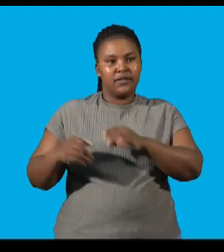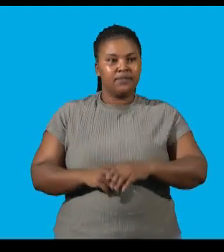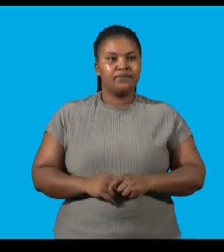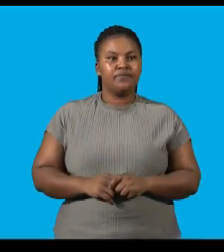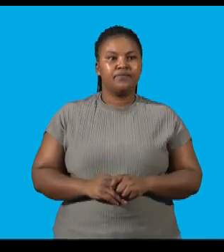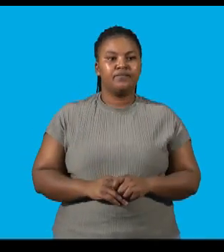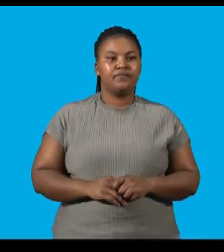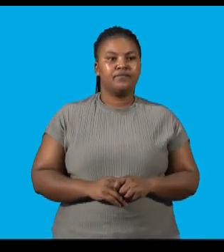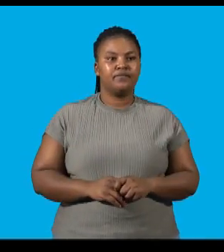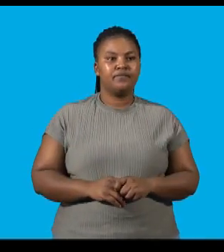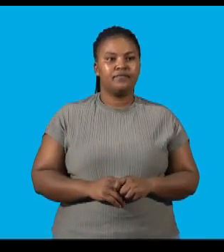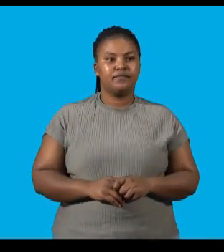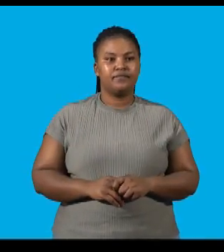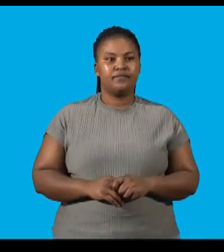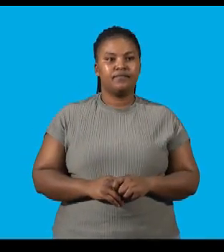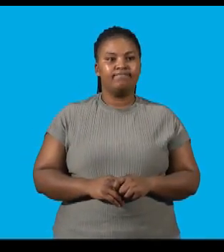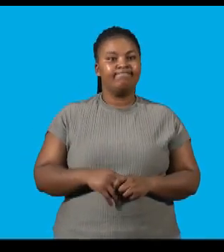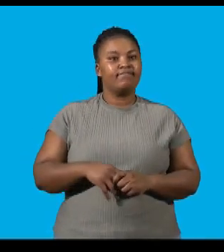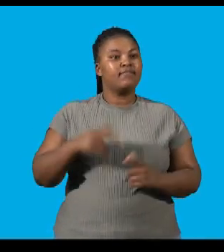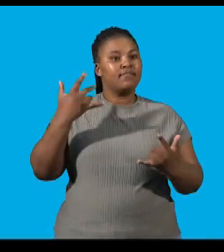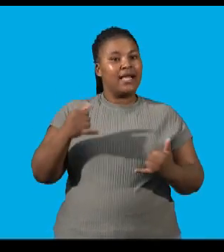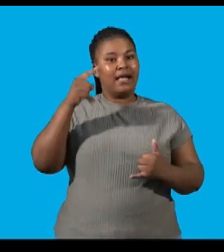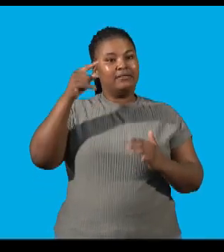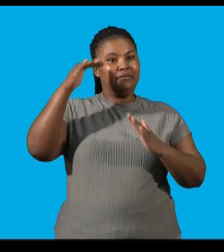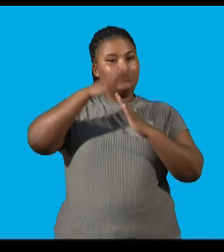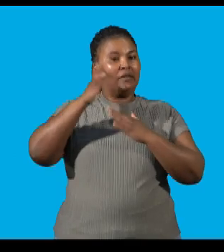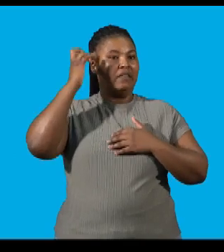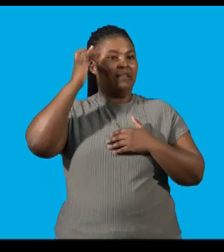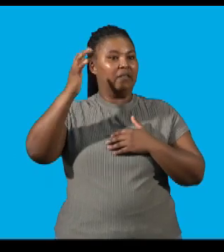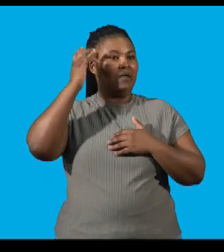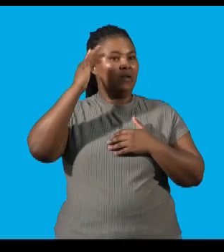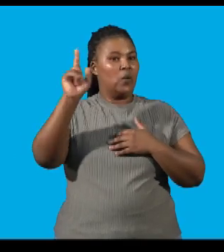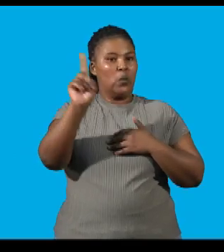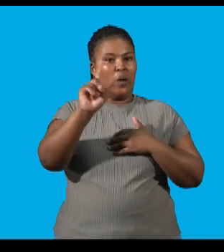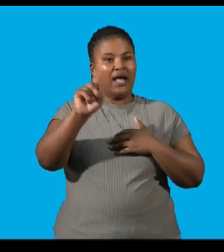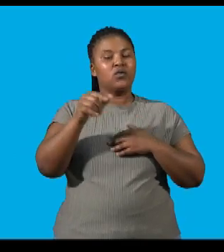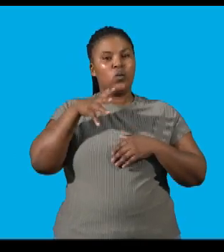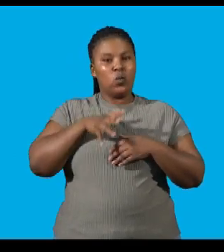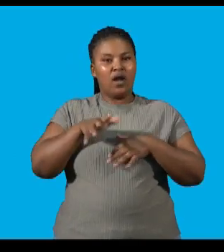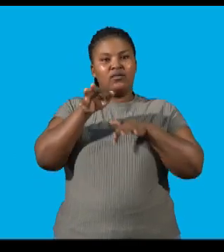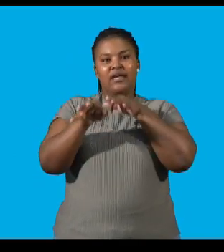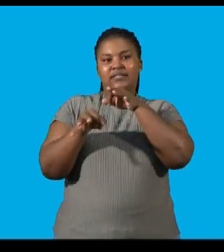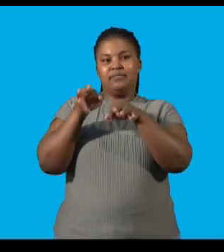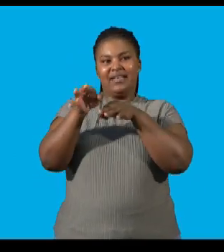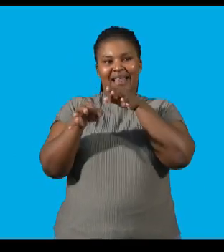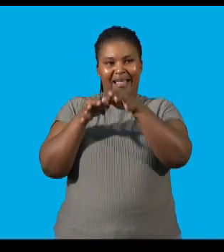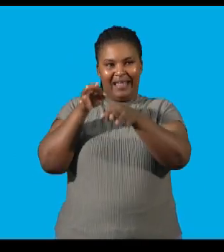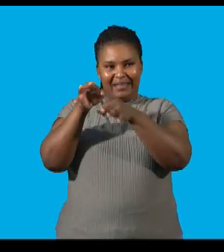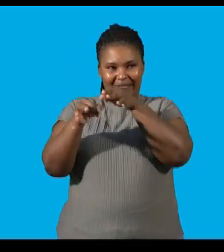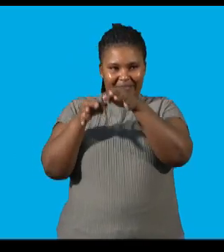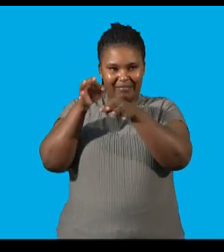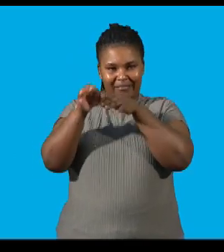sentence. And our key theory aspects include outlining key